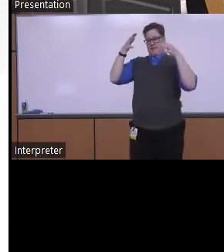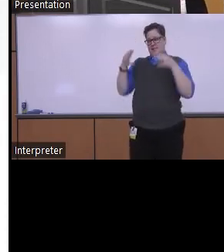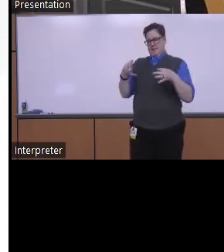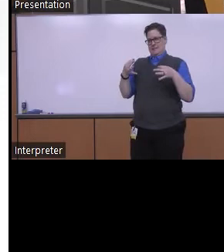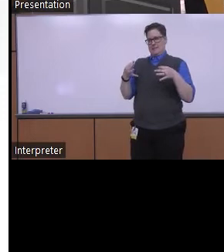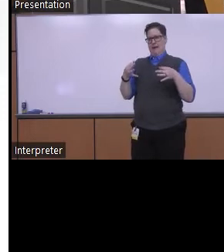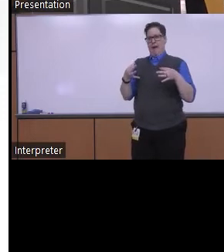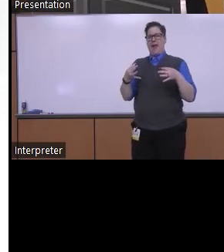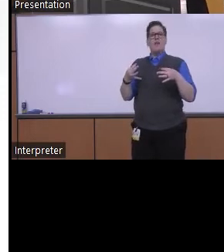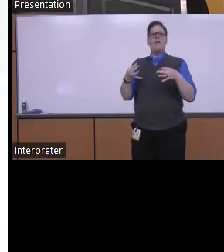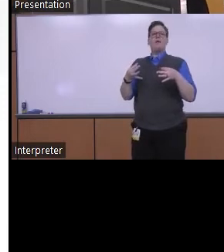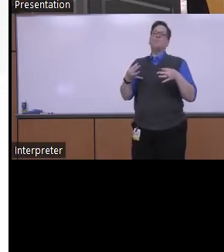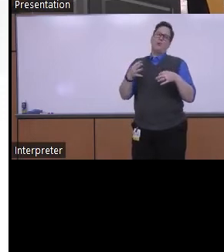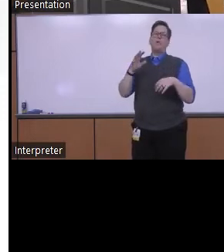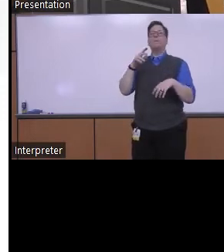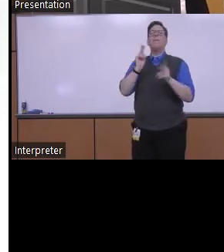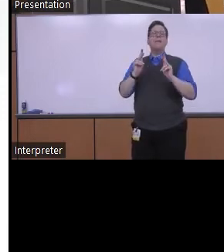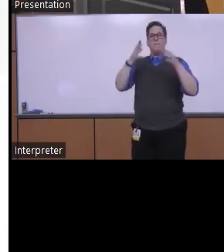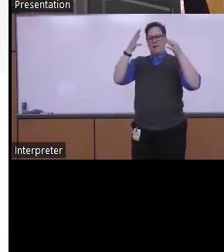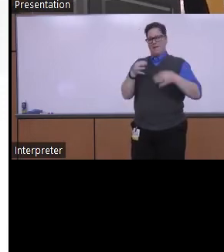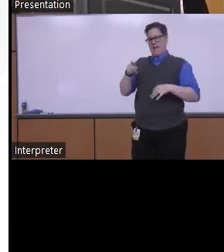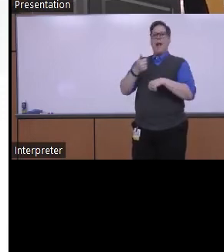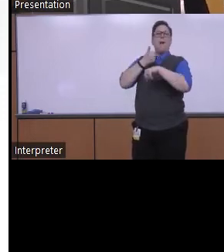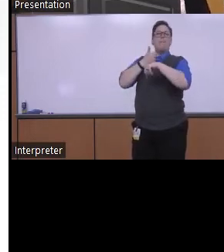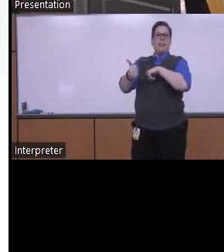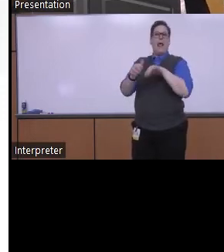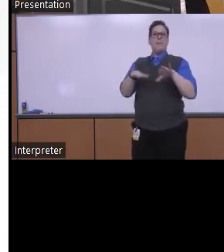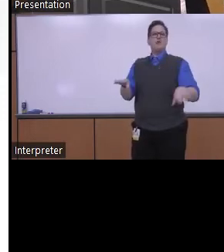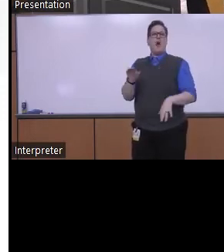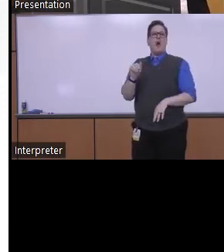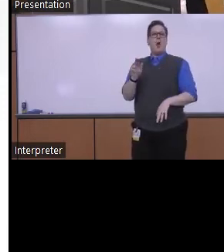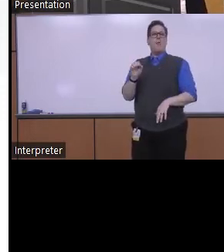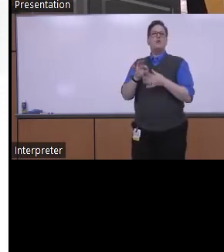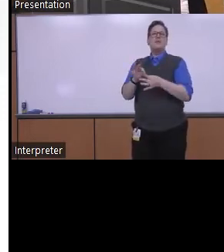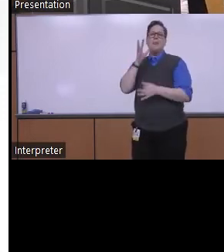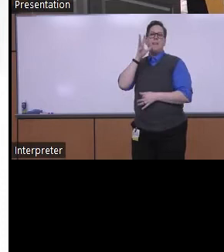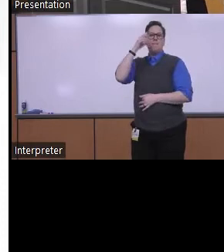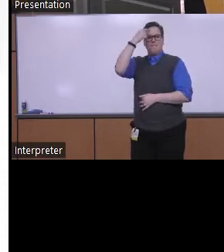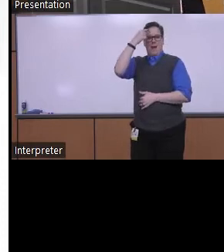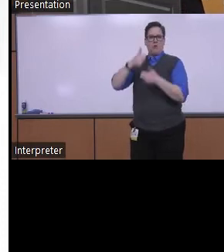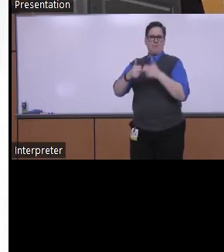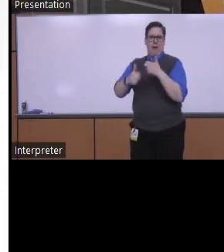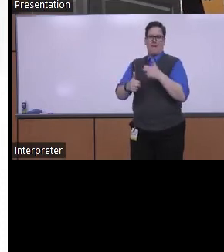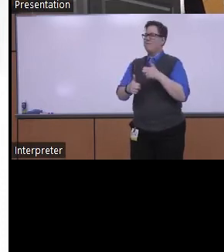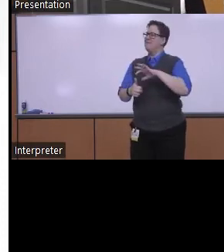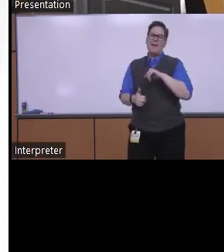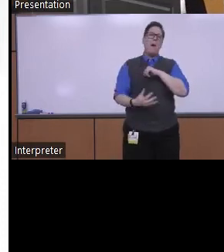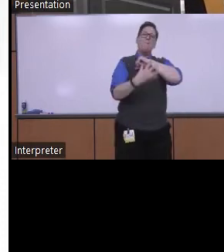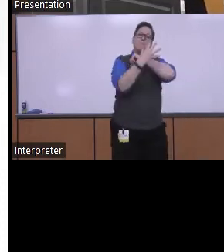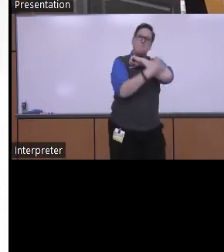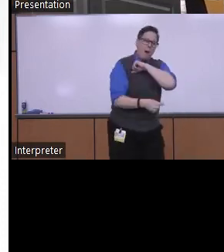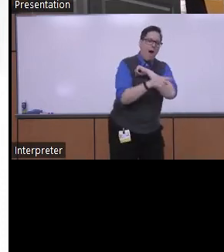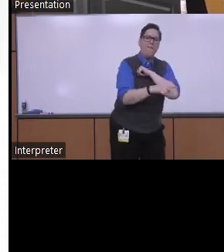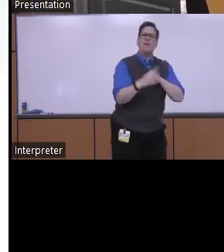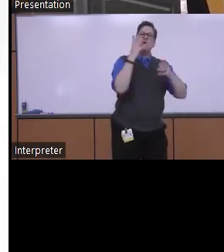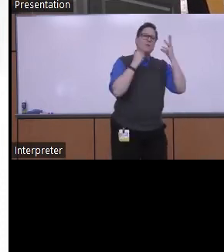of a faulty psyche, rather than a symptom of societal dysfunction. There are many ways in which poverty and experiences of racial and